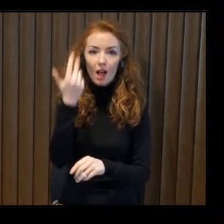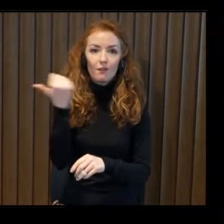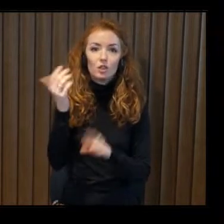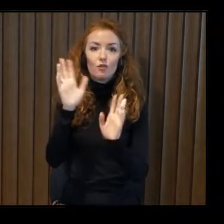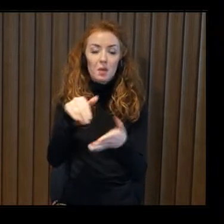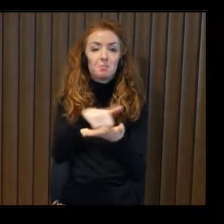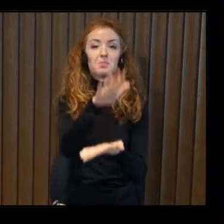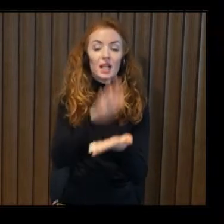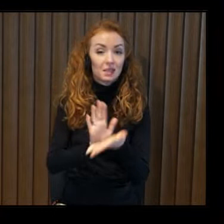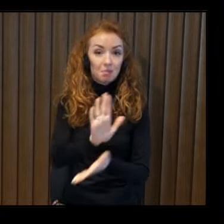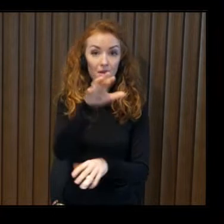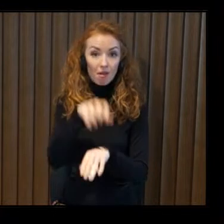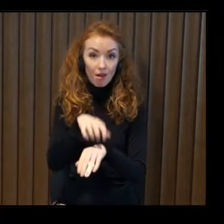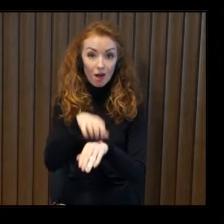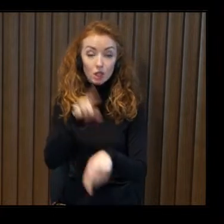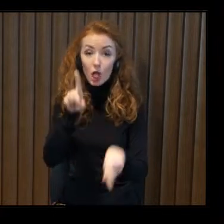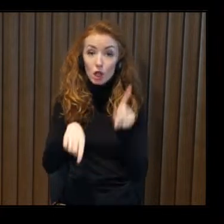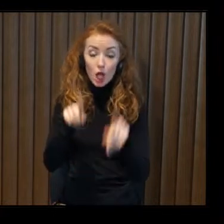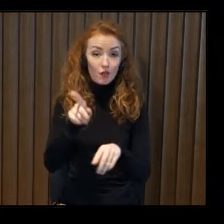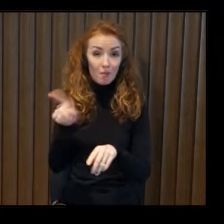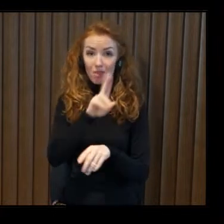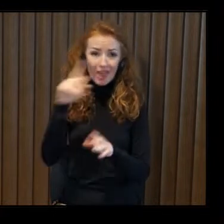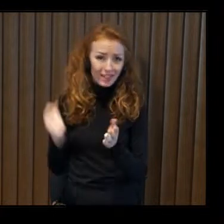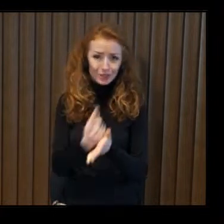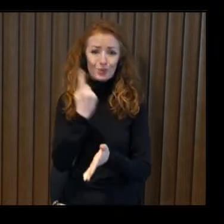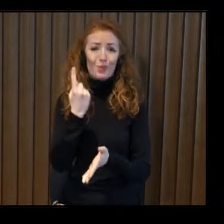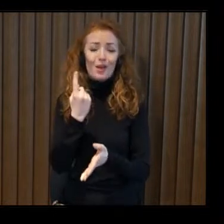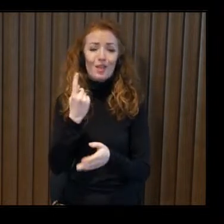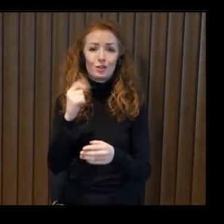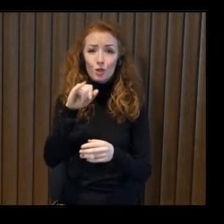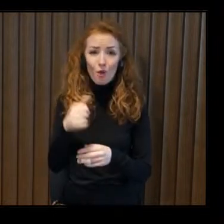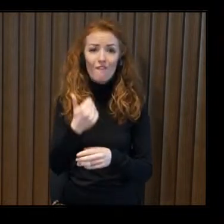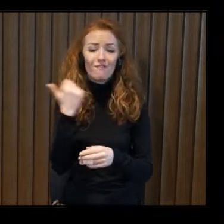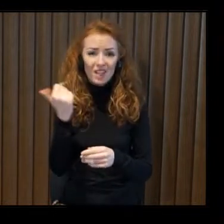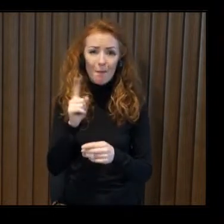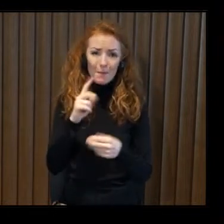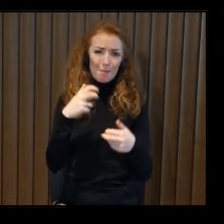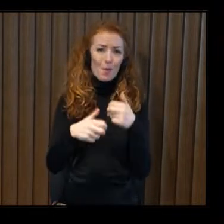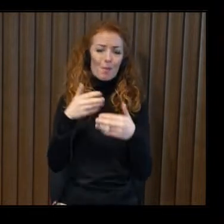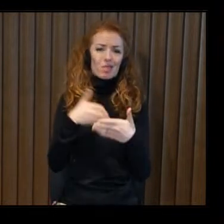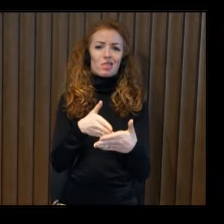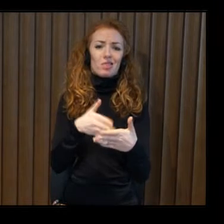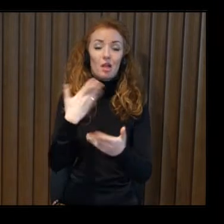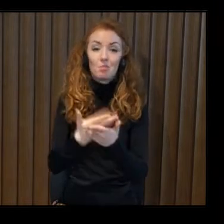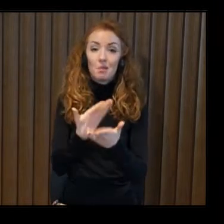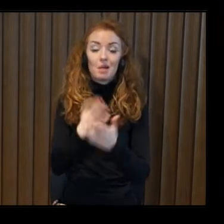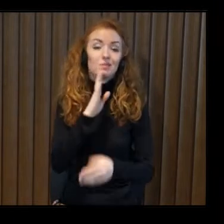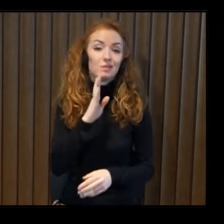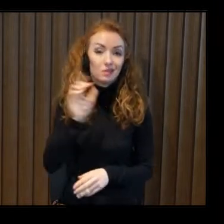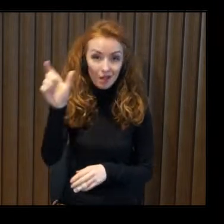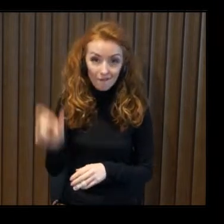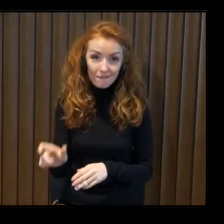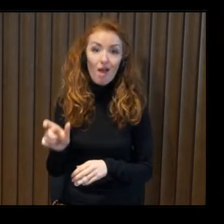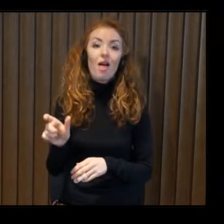fails to be able to book that appointment. Every day, a woman goes on social media and is harassed